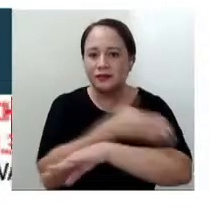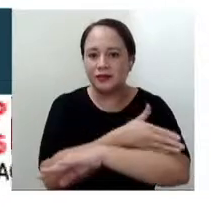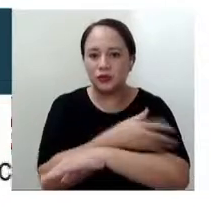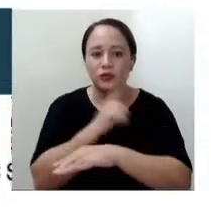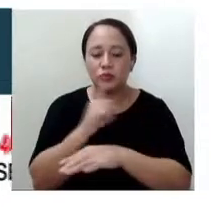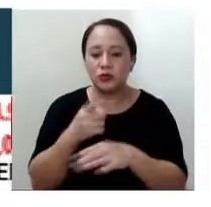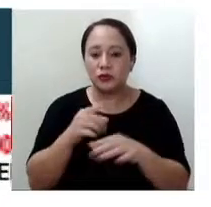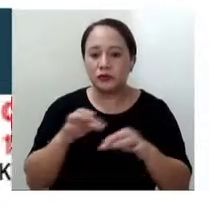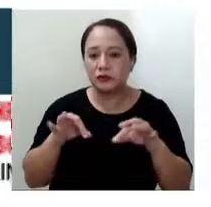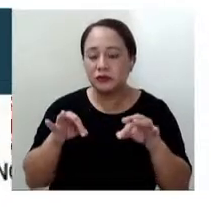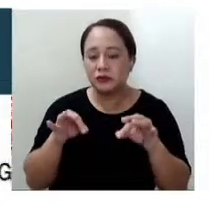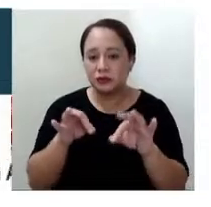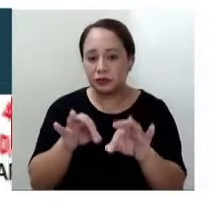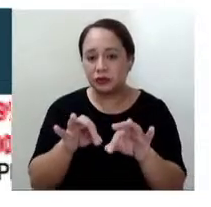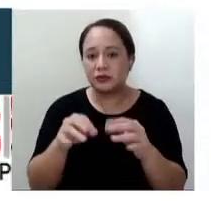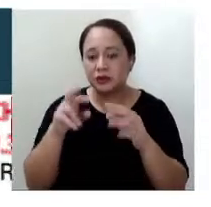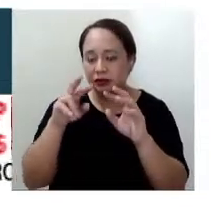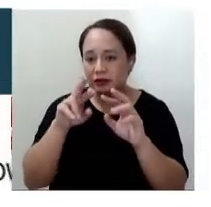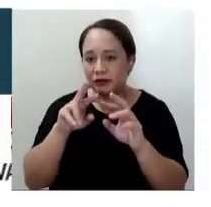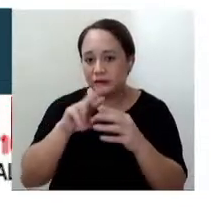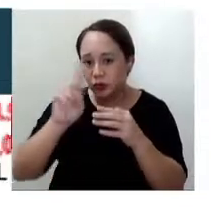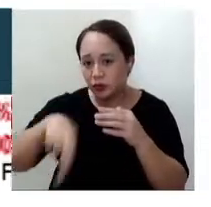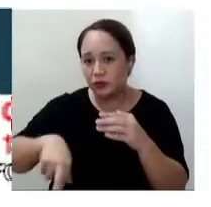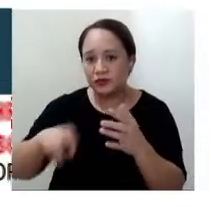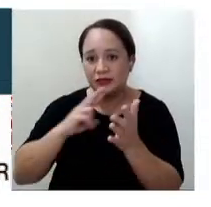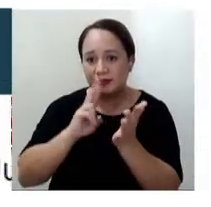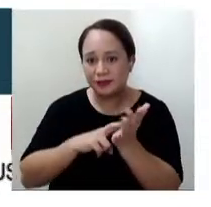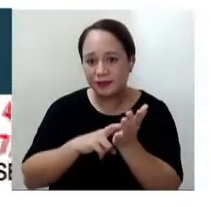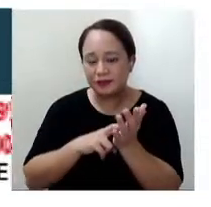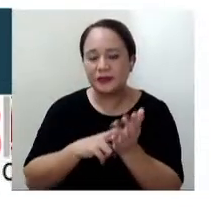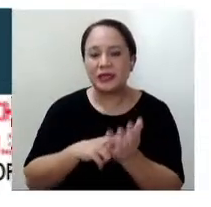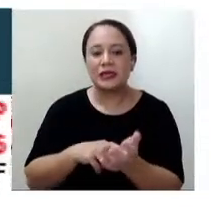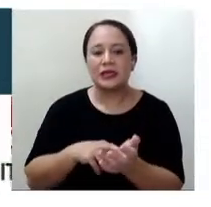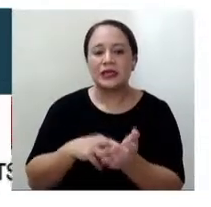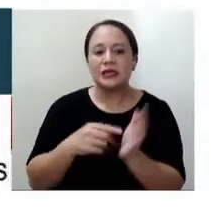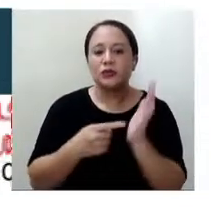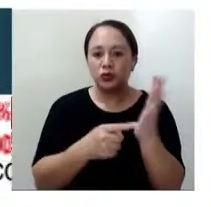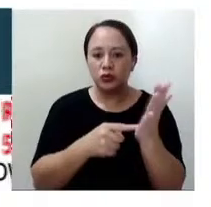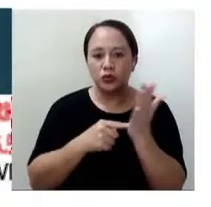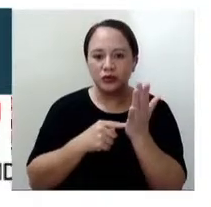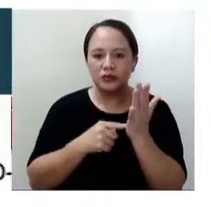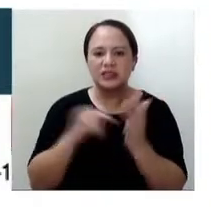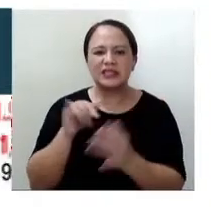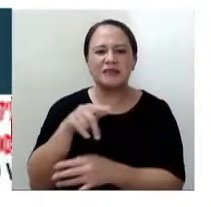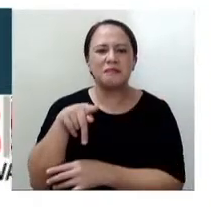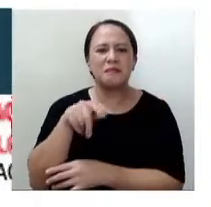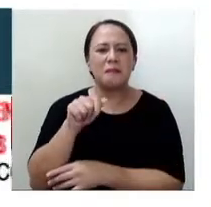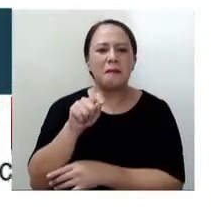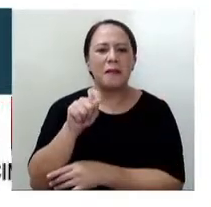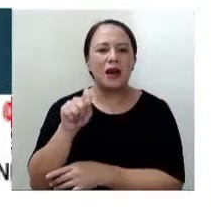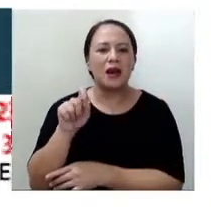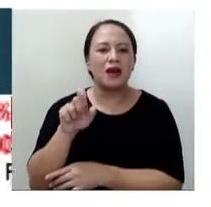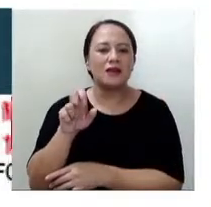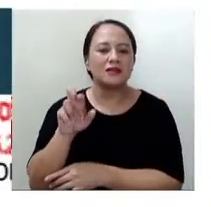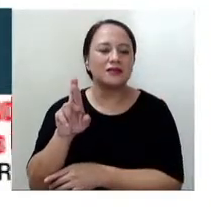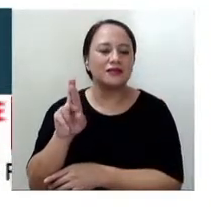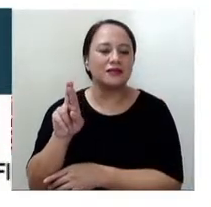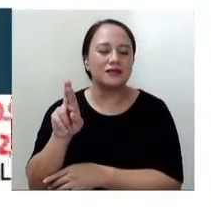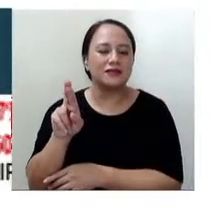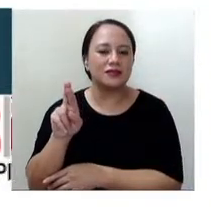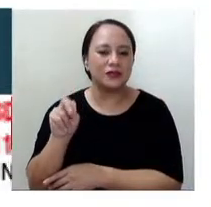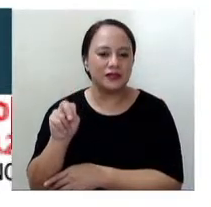contributed to the findings of the report have also shown us a pattern of officials